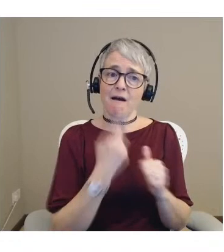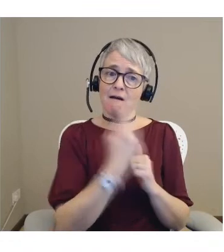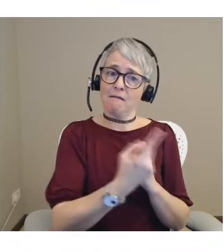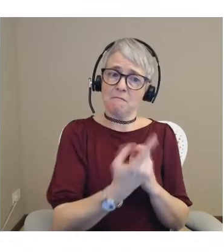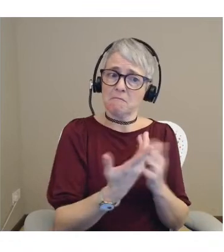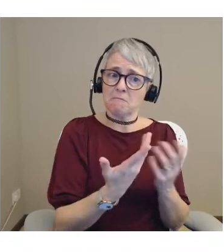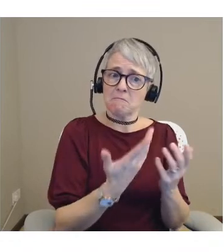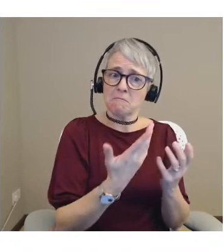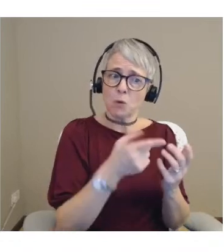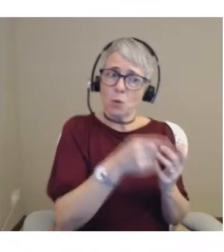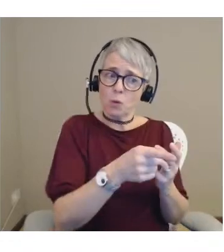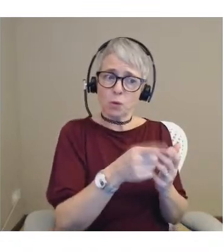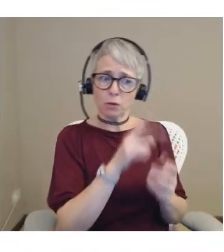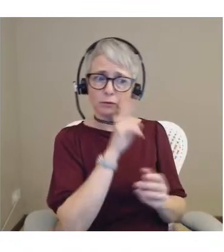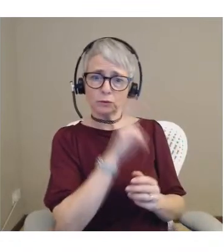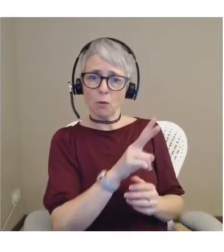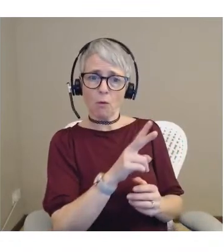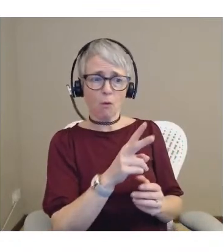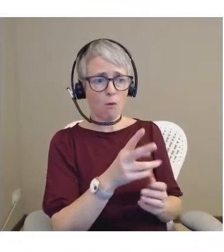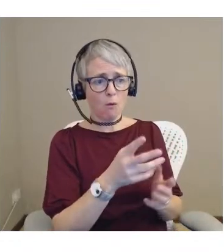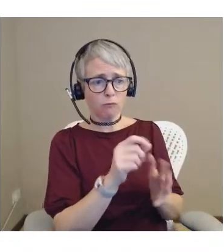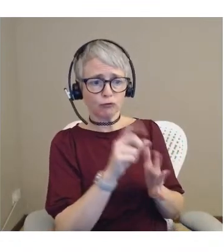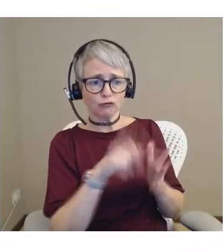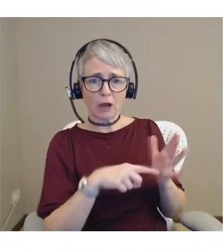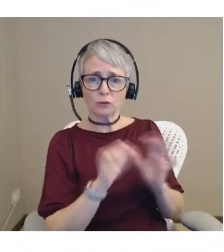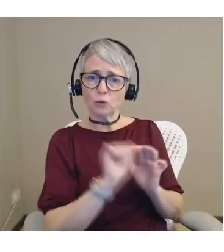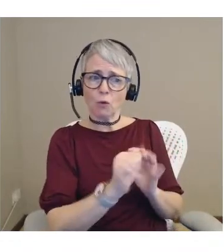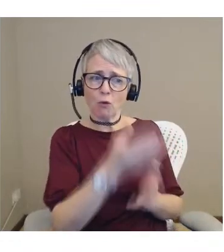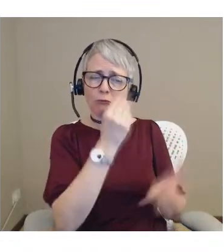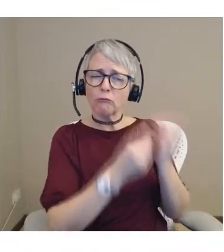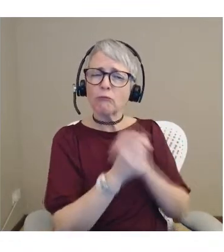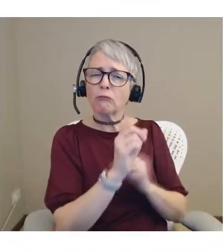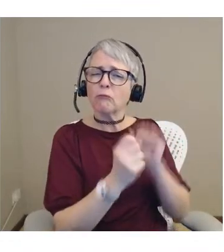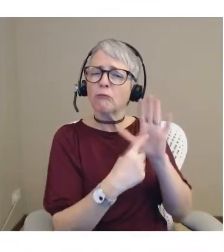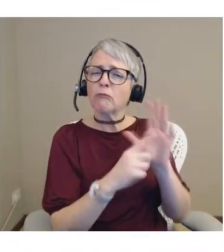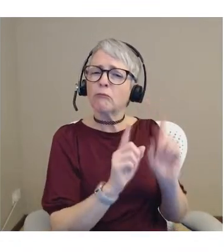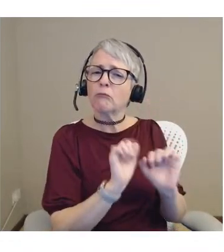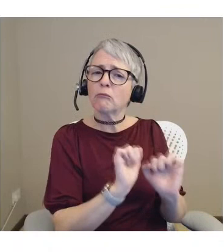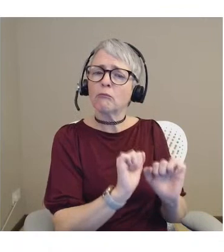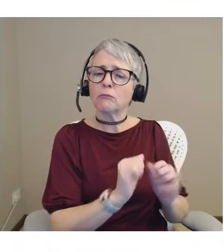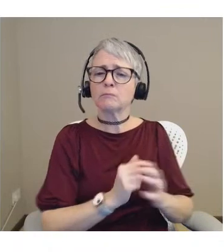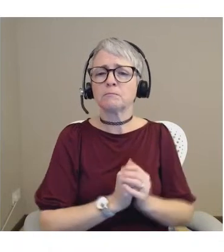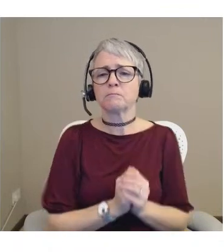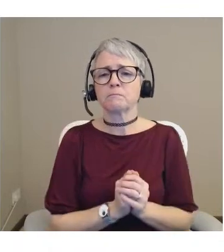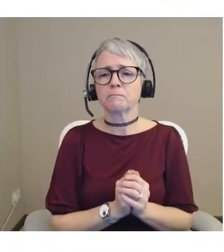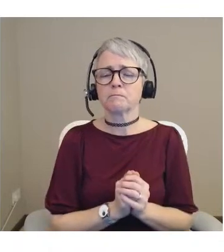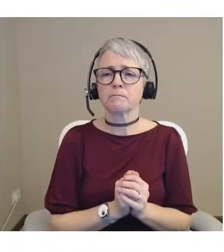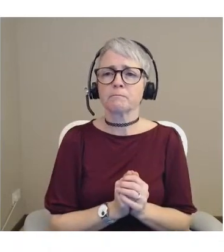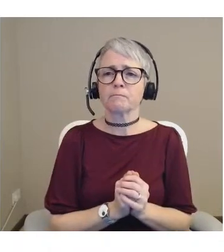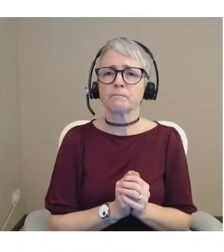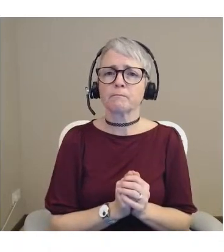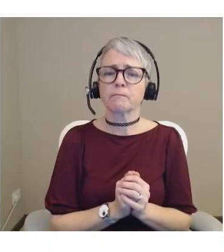the learnings? I think many